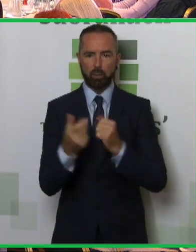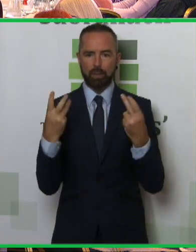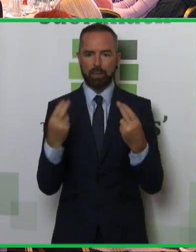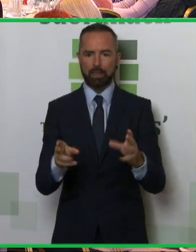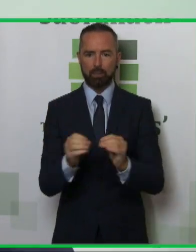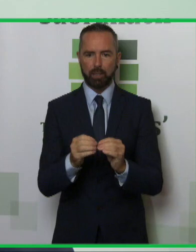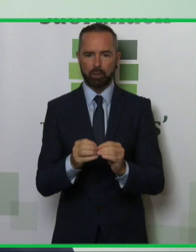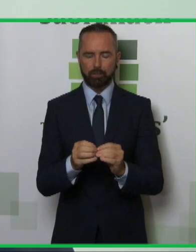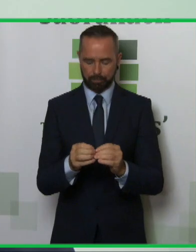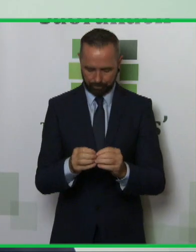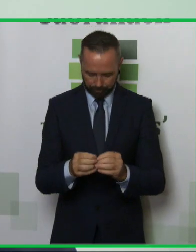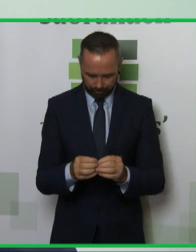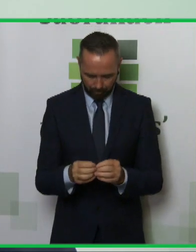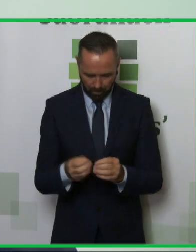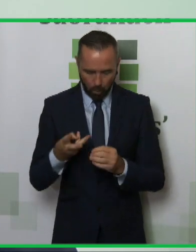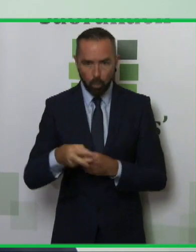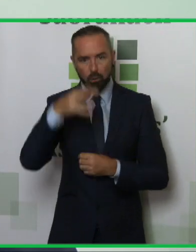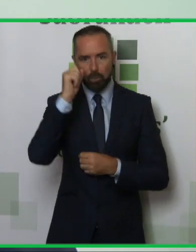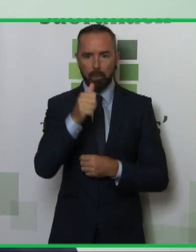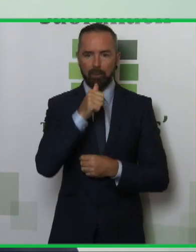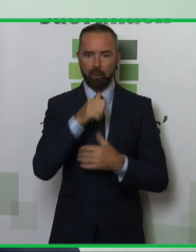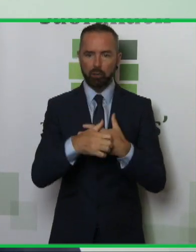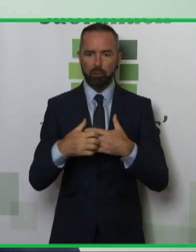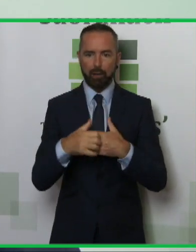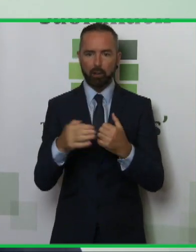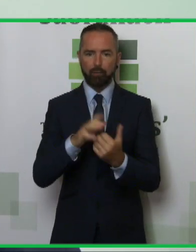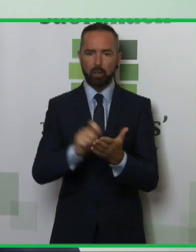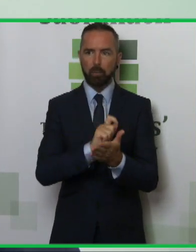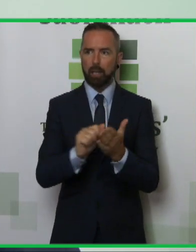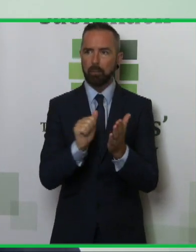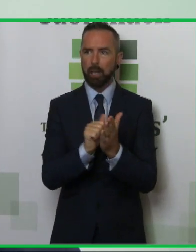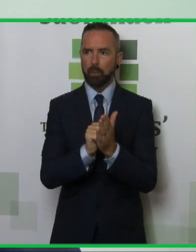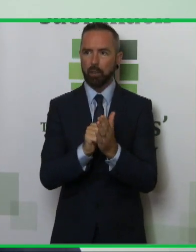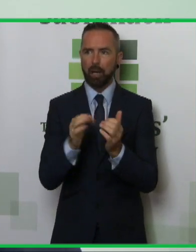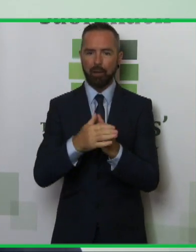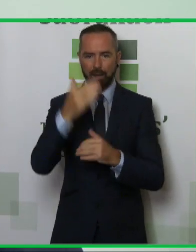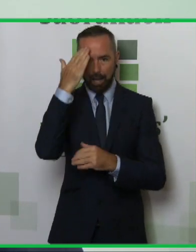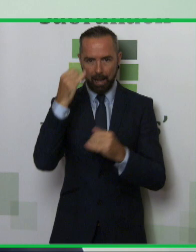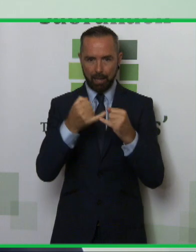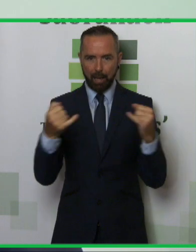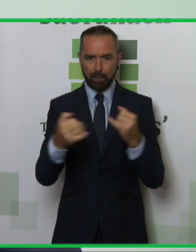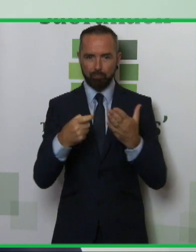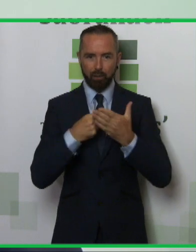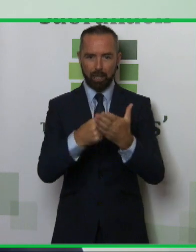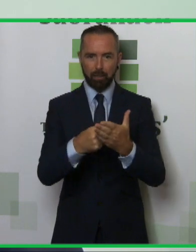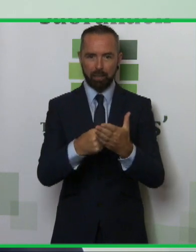So you'll remember the first draft of the ballot paper contained a headline recommendation followed by